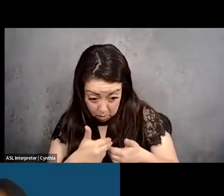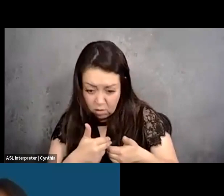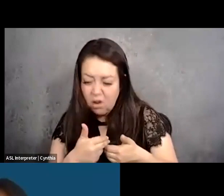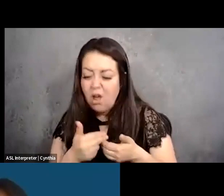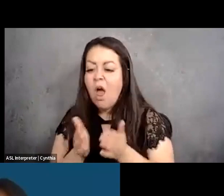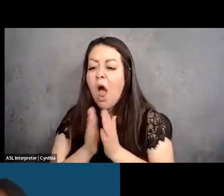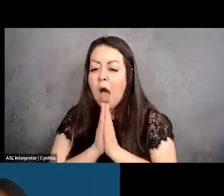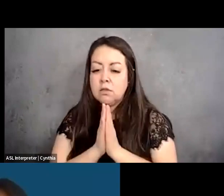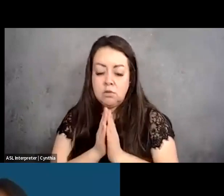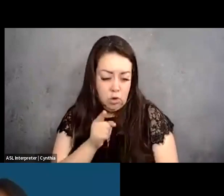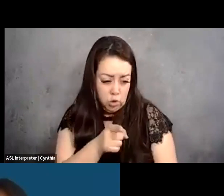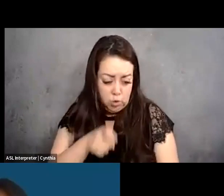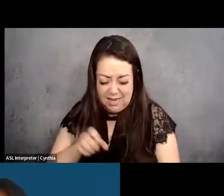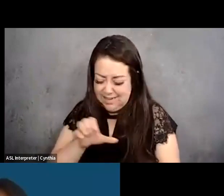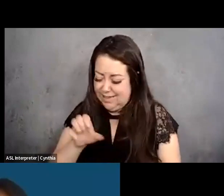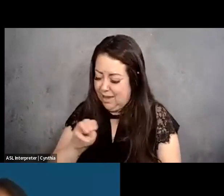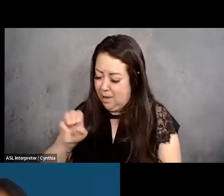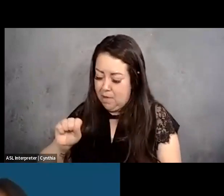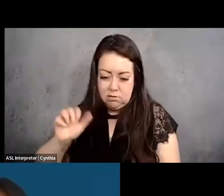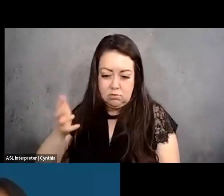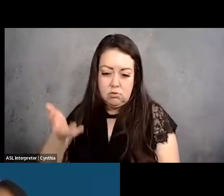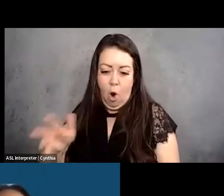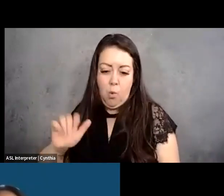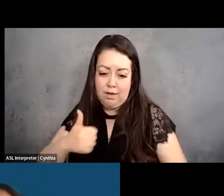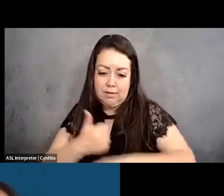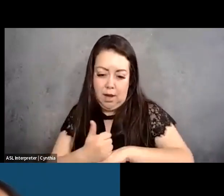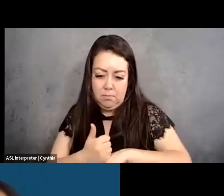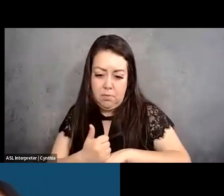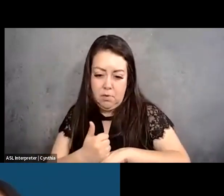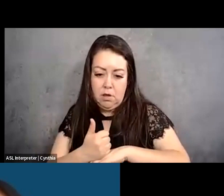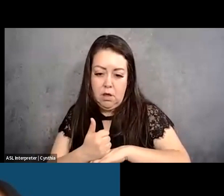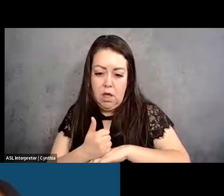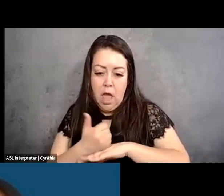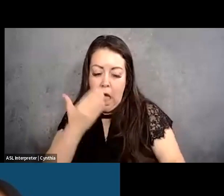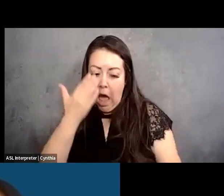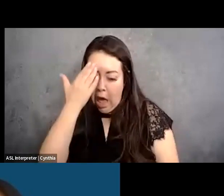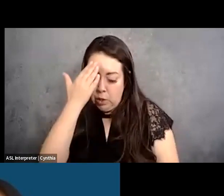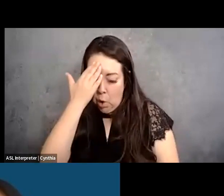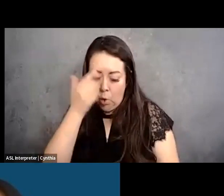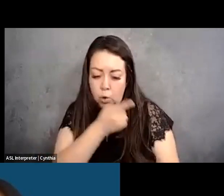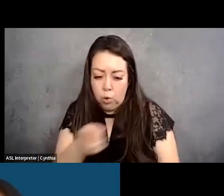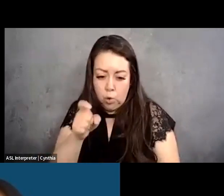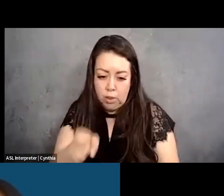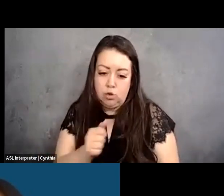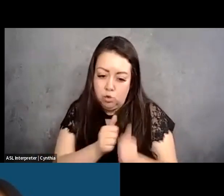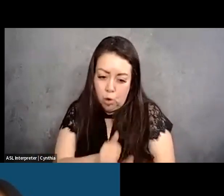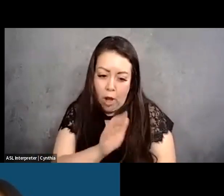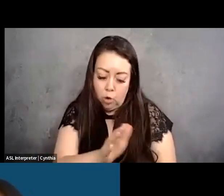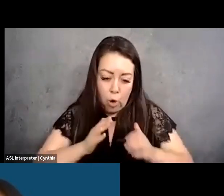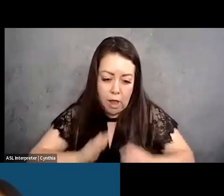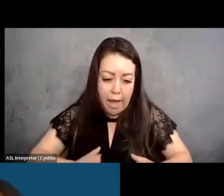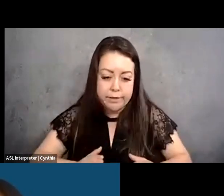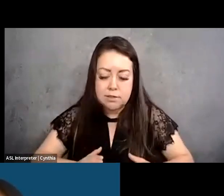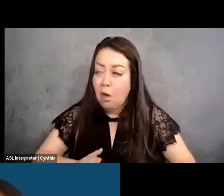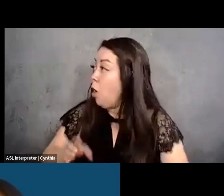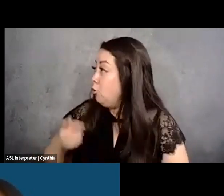a CMS already in place and know that they're tracking their clients. We don't want them to come and practice with us how to